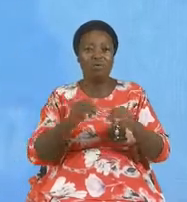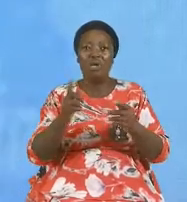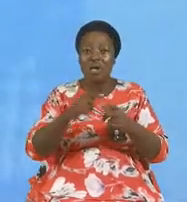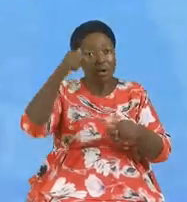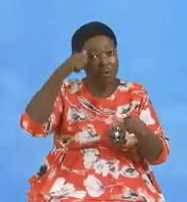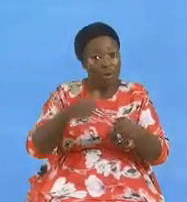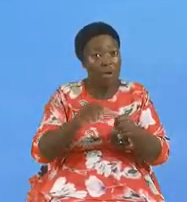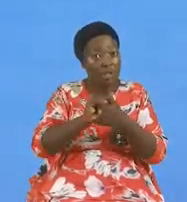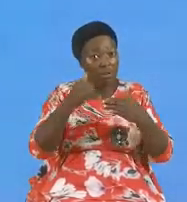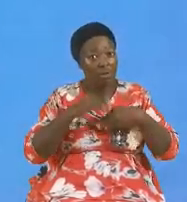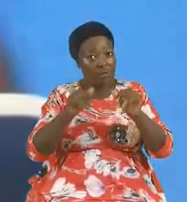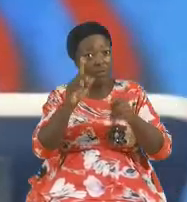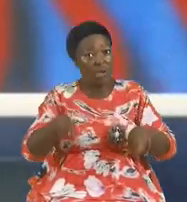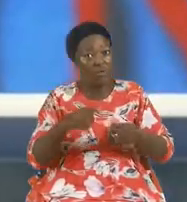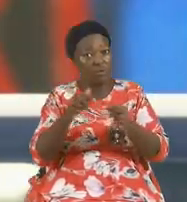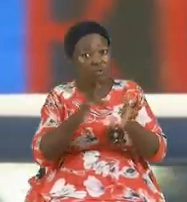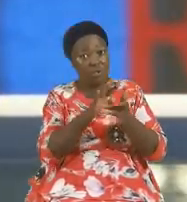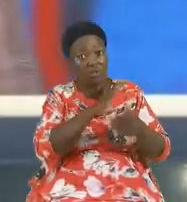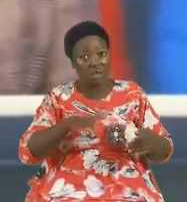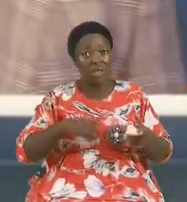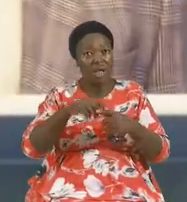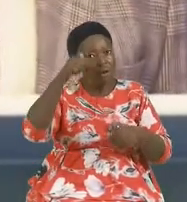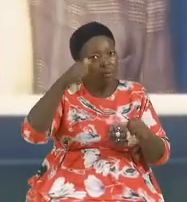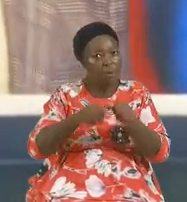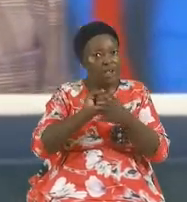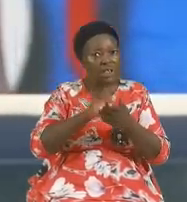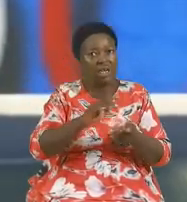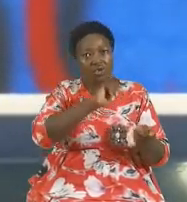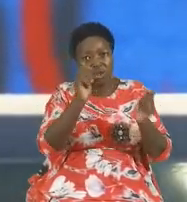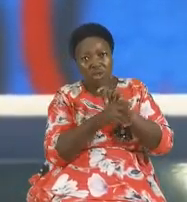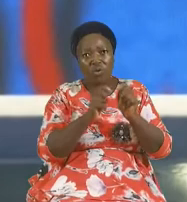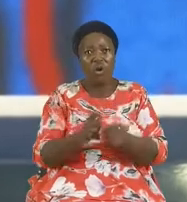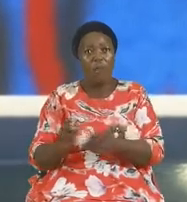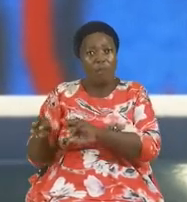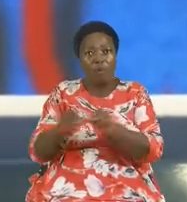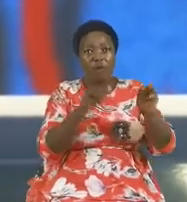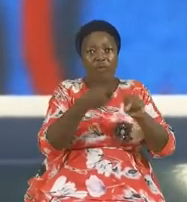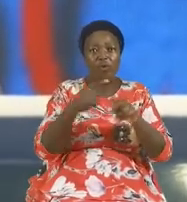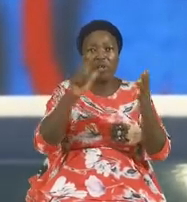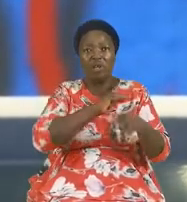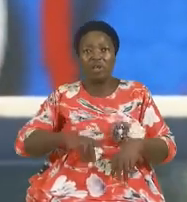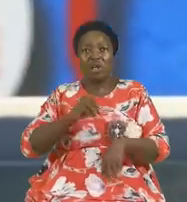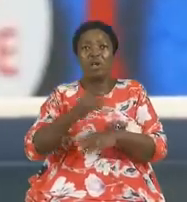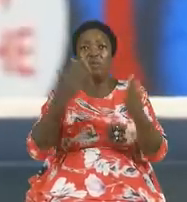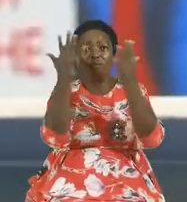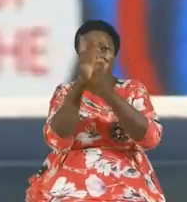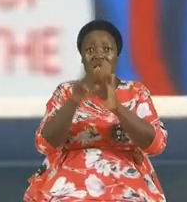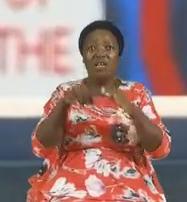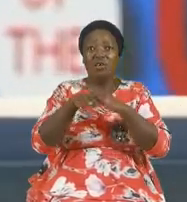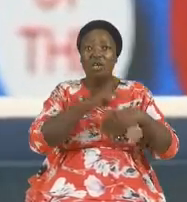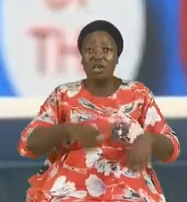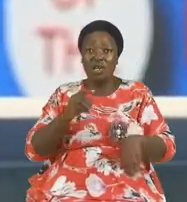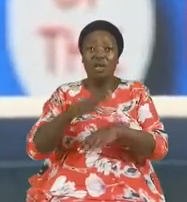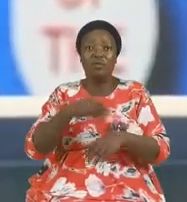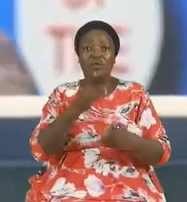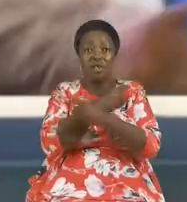do? Remember, remember, you have given your life to Christ. Remember, he has translated you from the hand and from